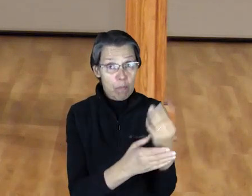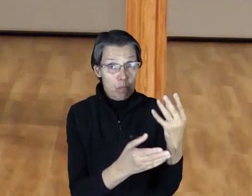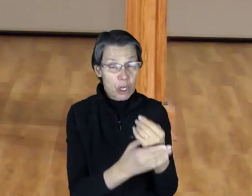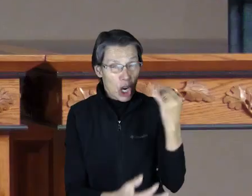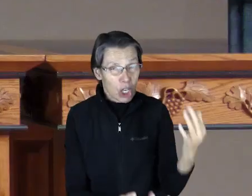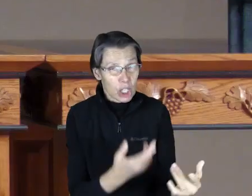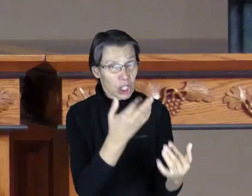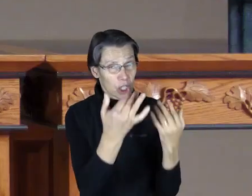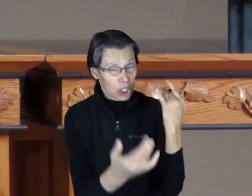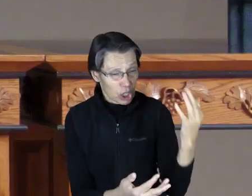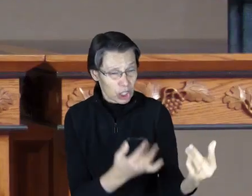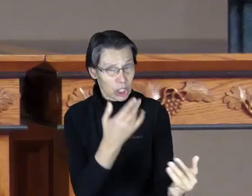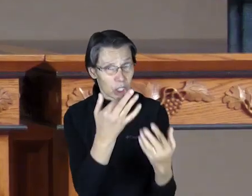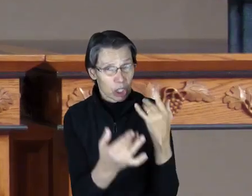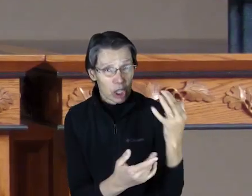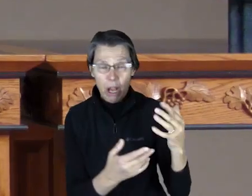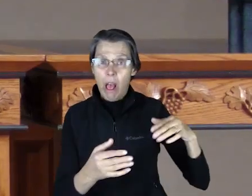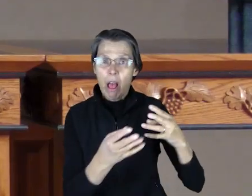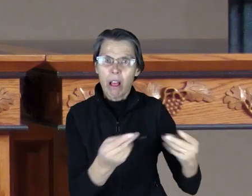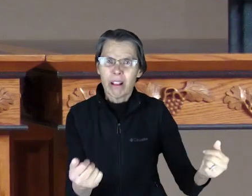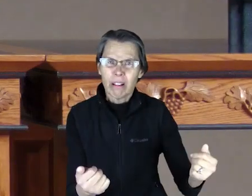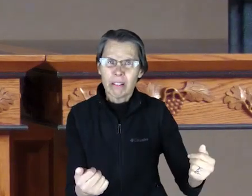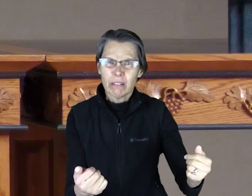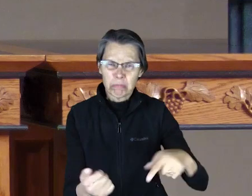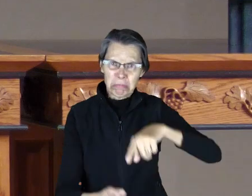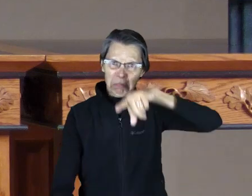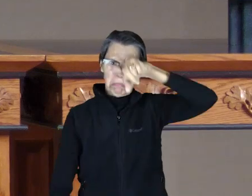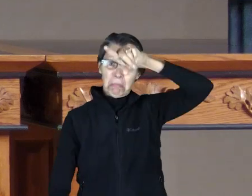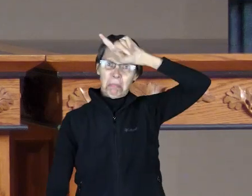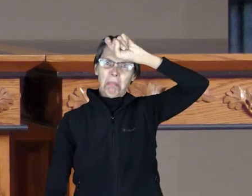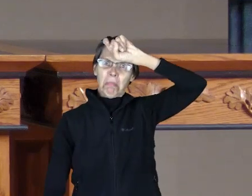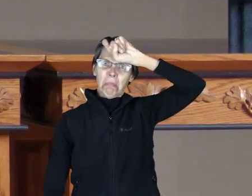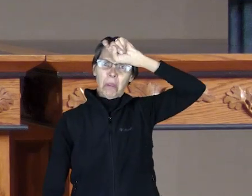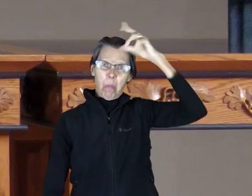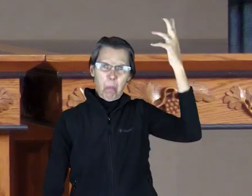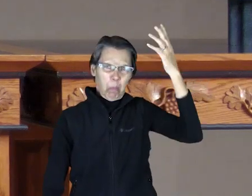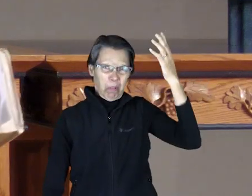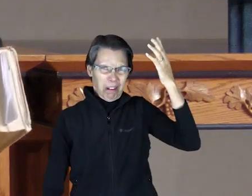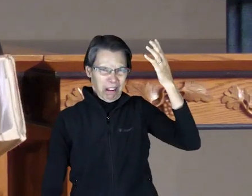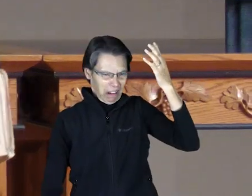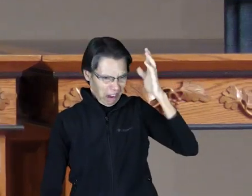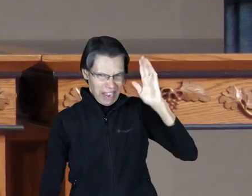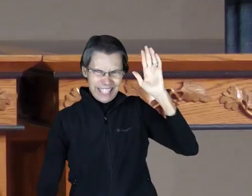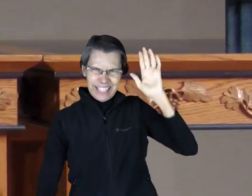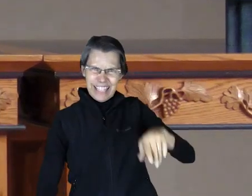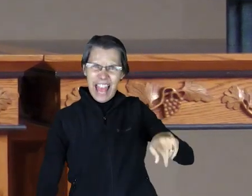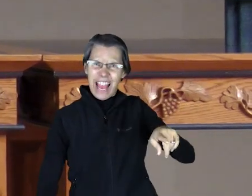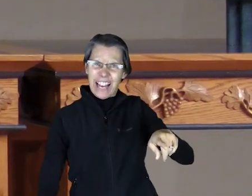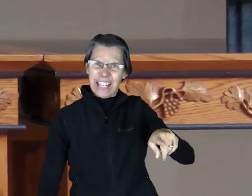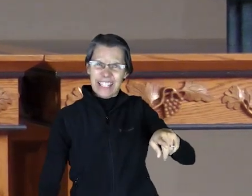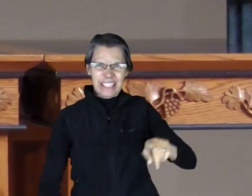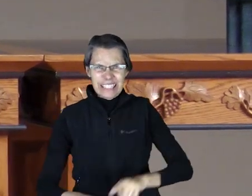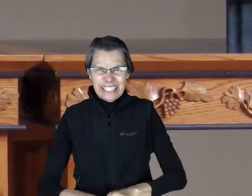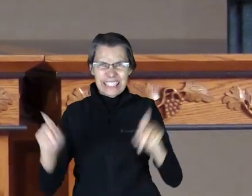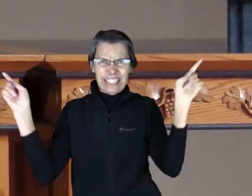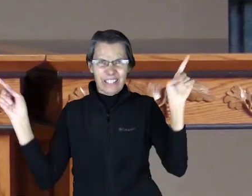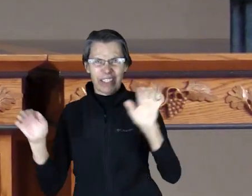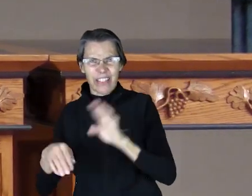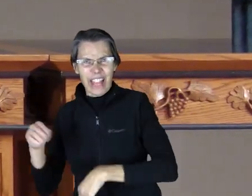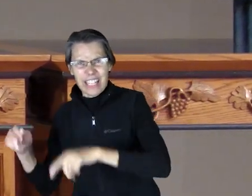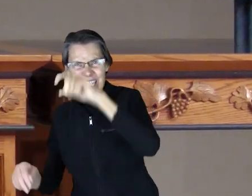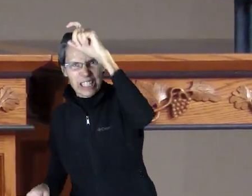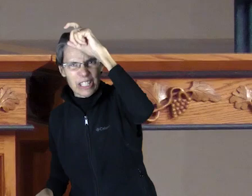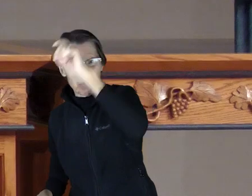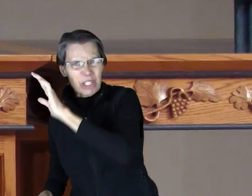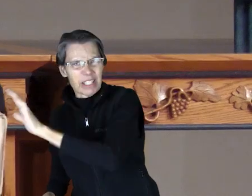consumed. What kind of a God is that? It's not like any of the Egyptian gods that Pharaoh and his people worshipped.